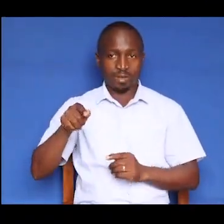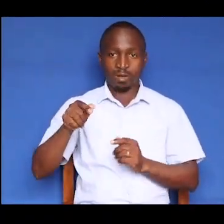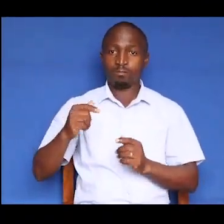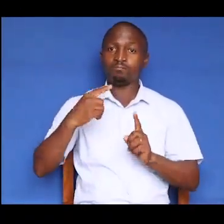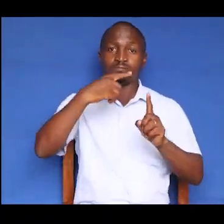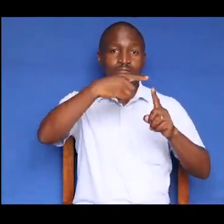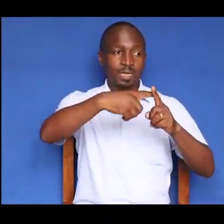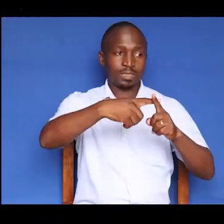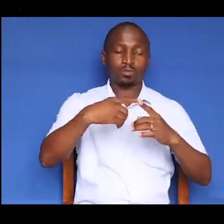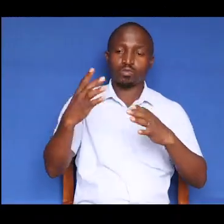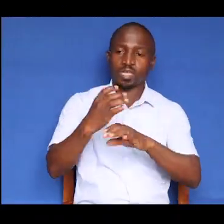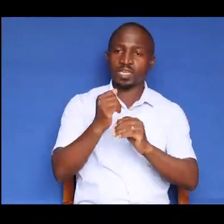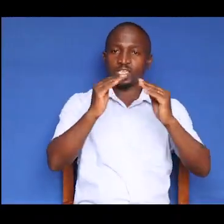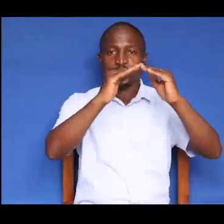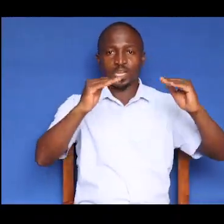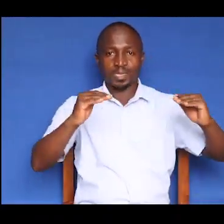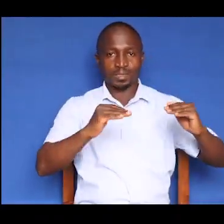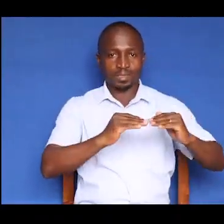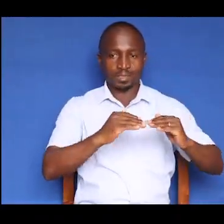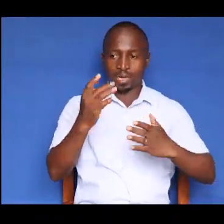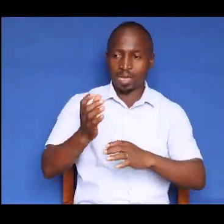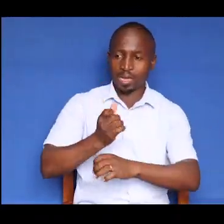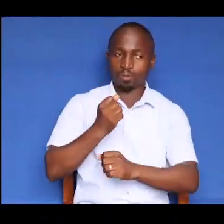in income, 5 times this.